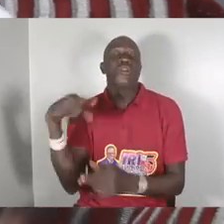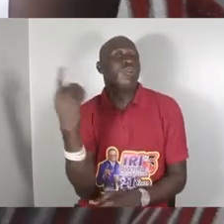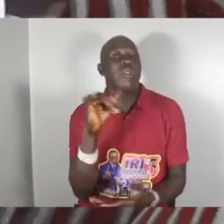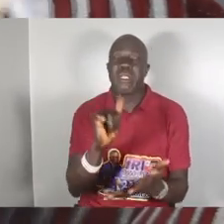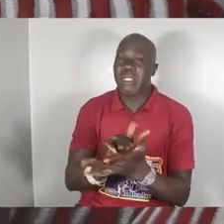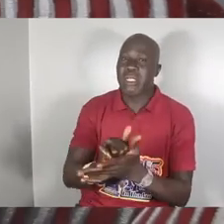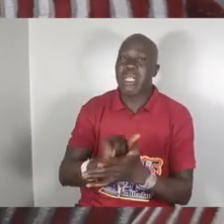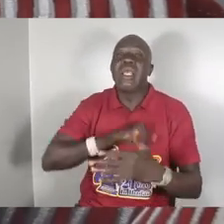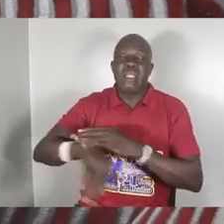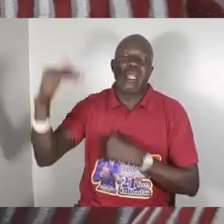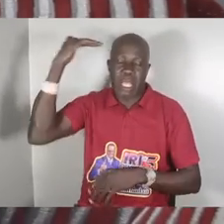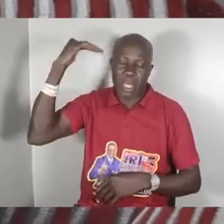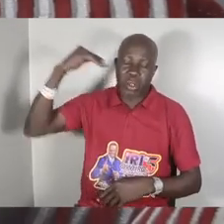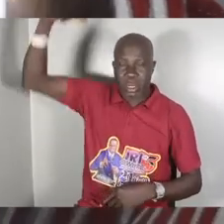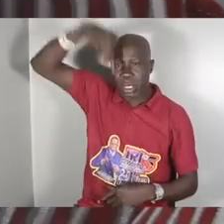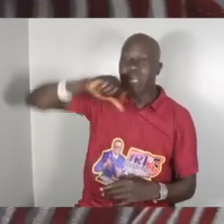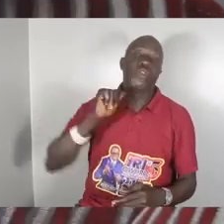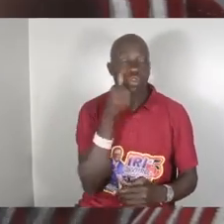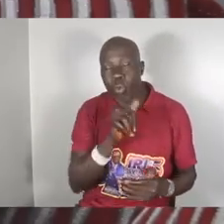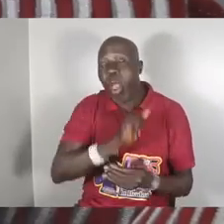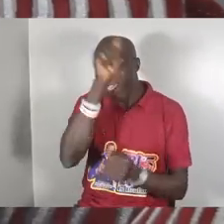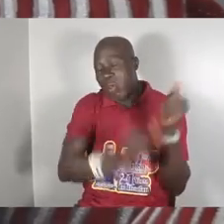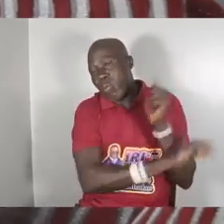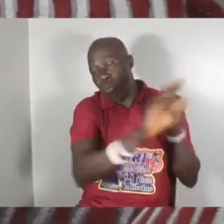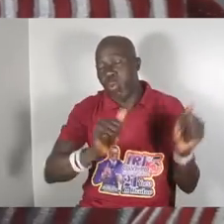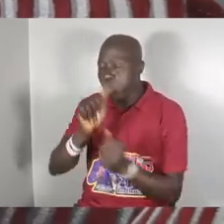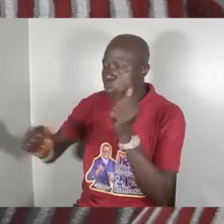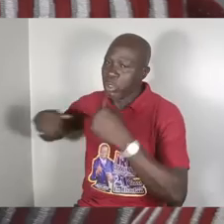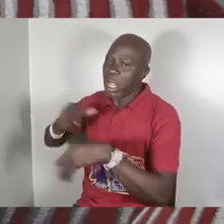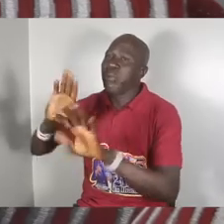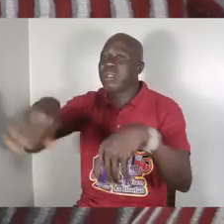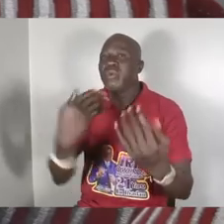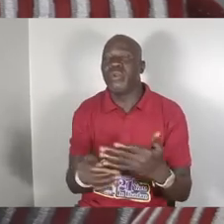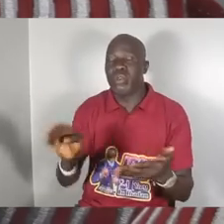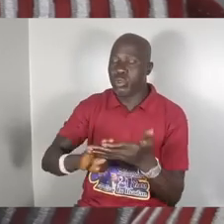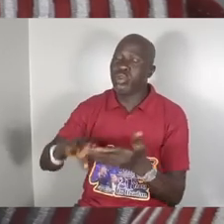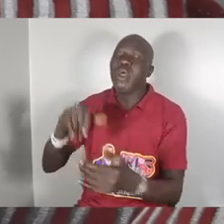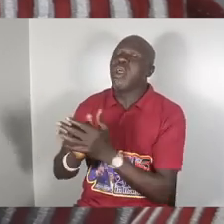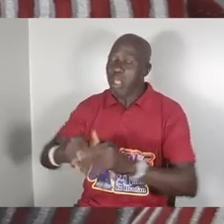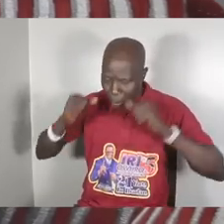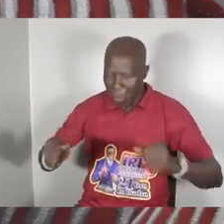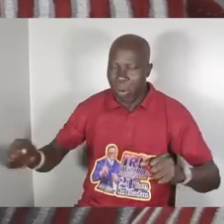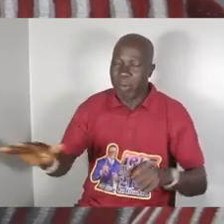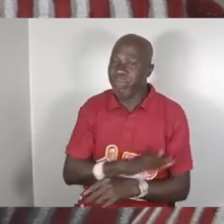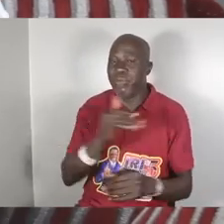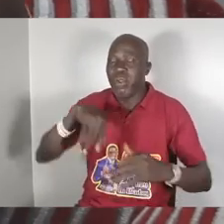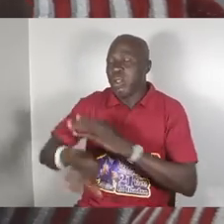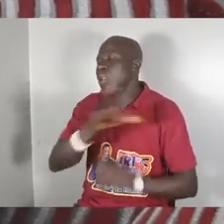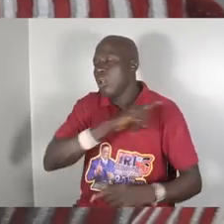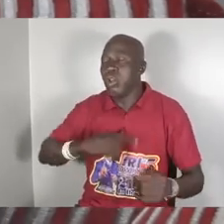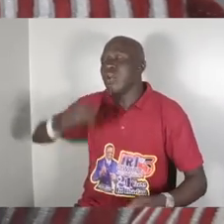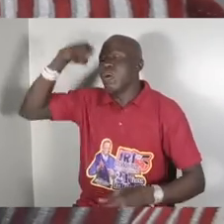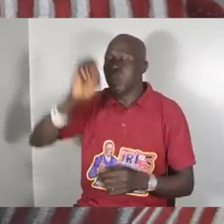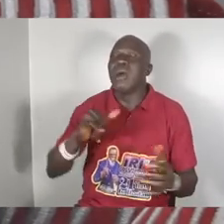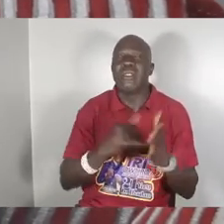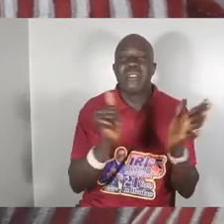only that. Even at headquarters tomorrow. Everybody will give to you. This will be powerful.